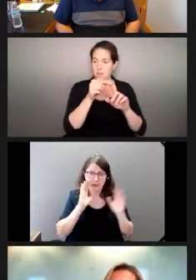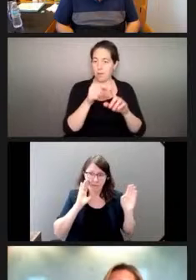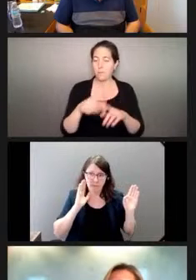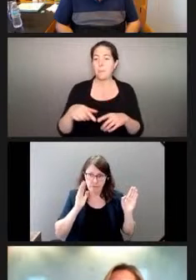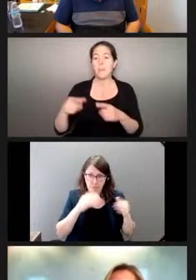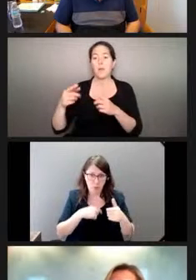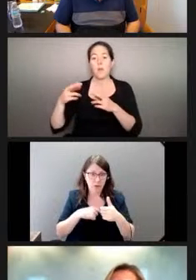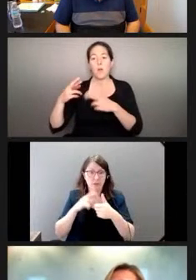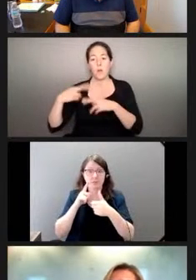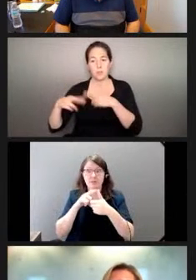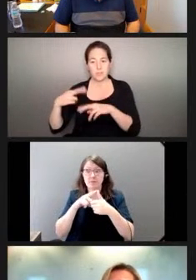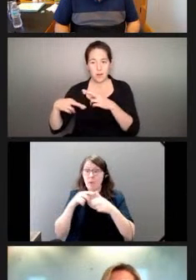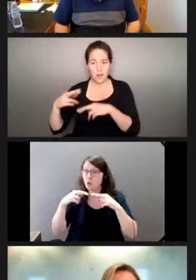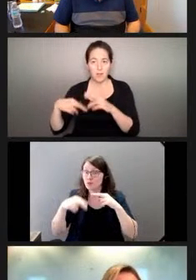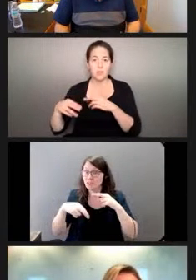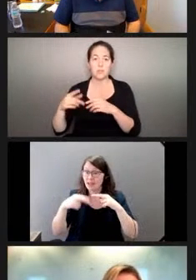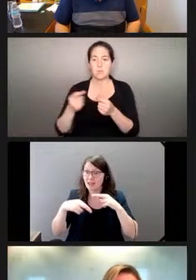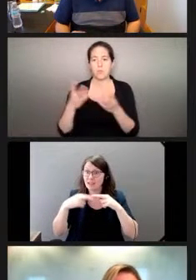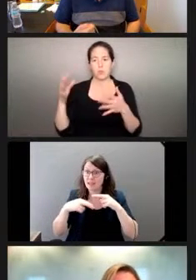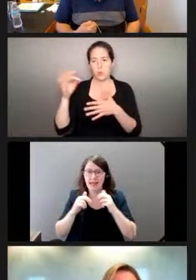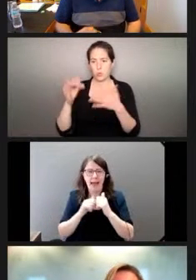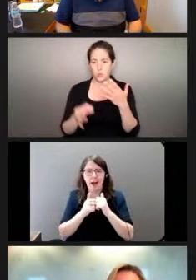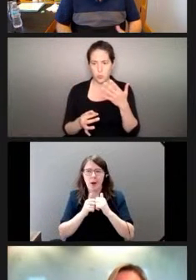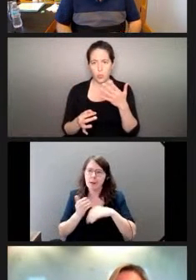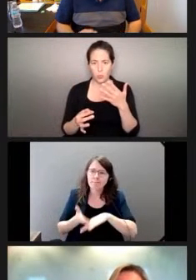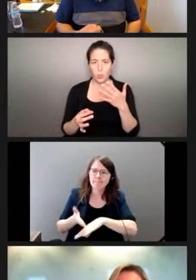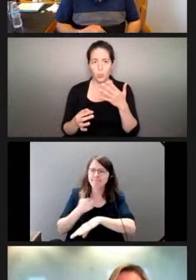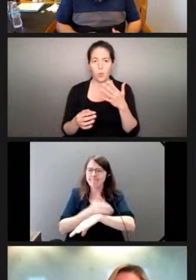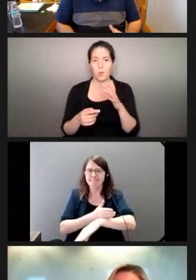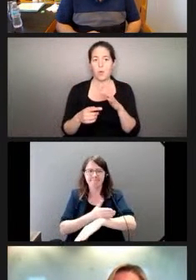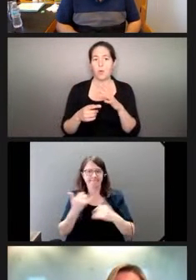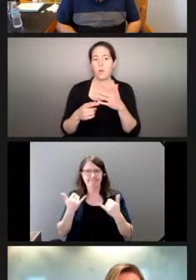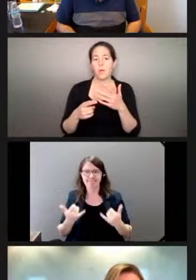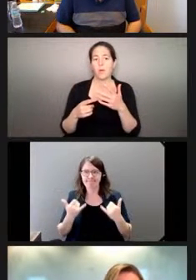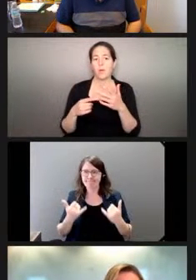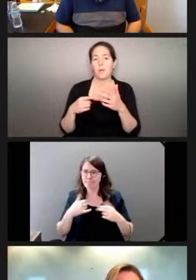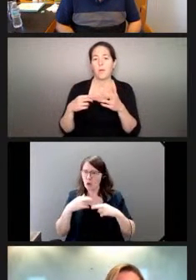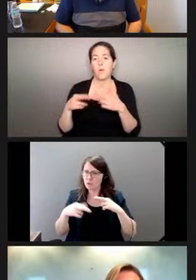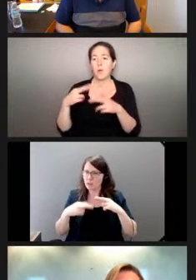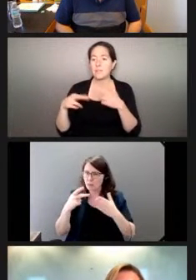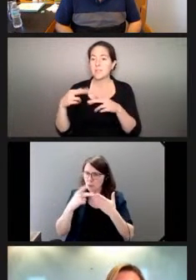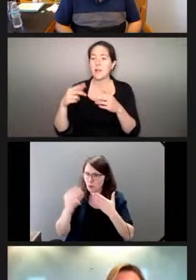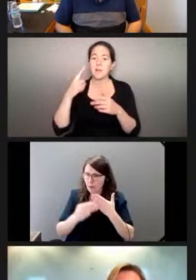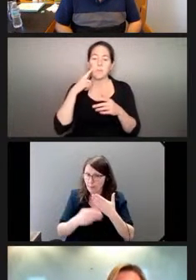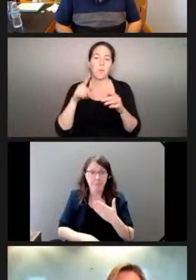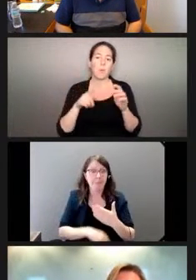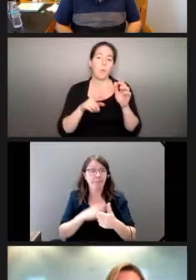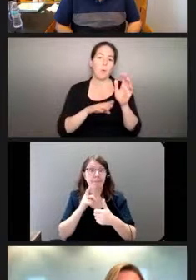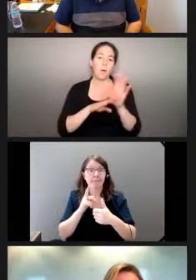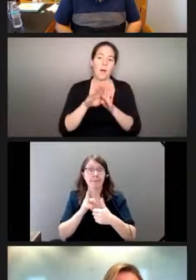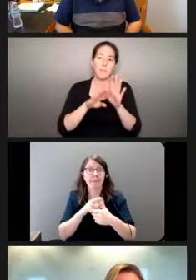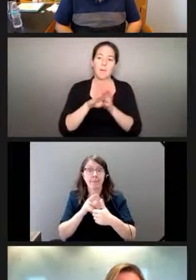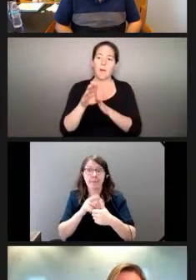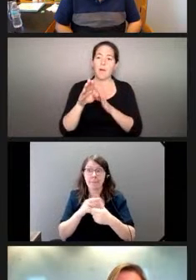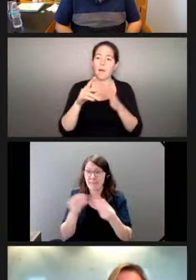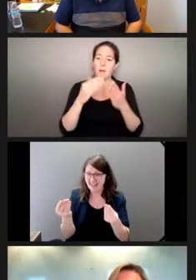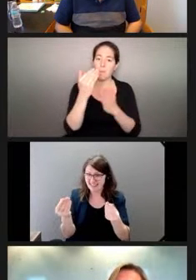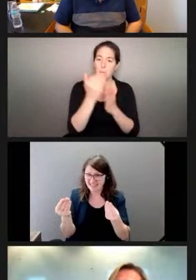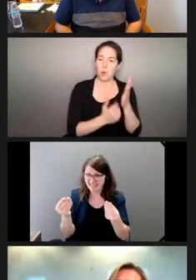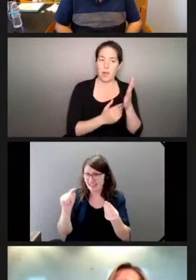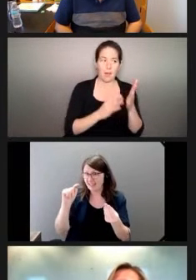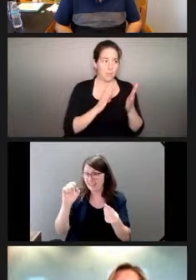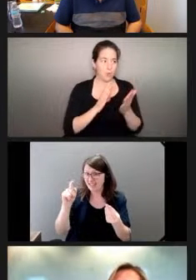options to enhance existing programs that we have in place. For example, enhancements to our textile waste diversion